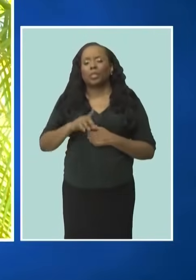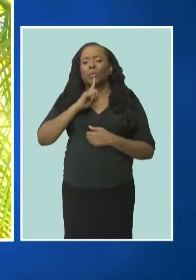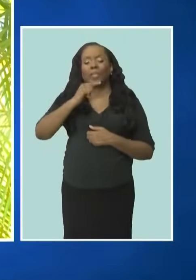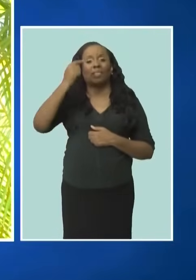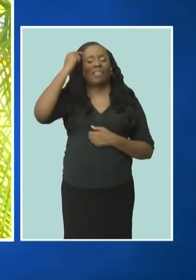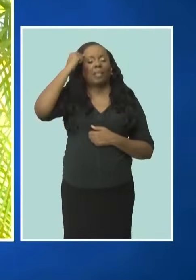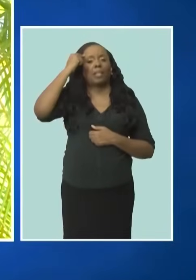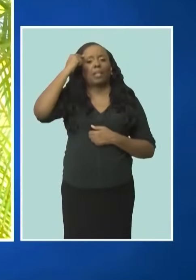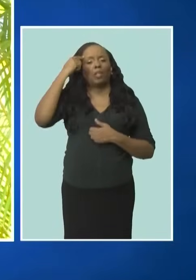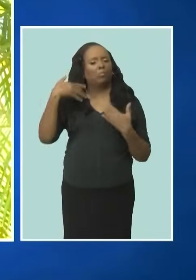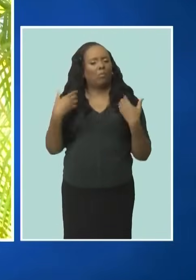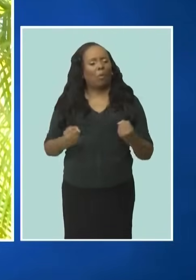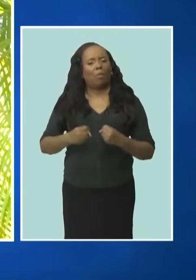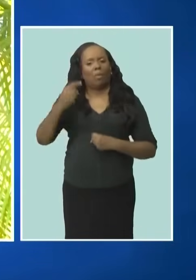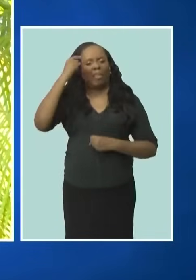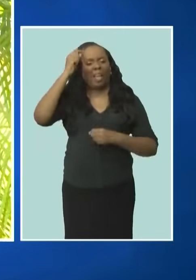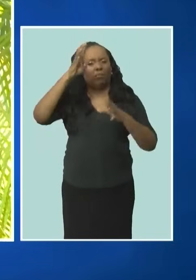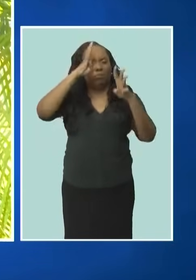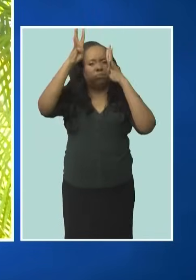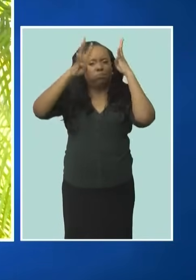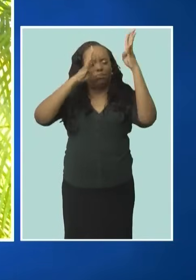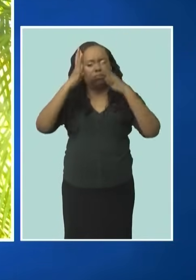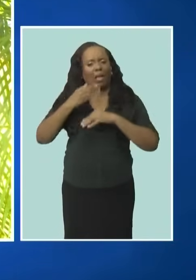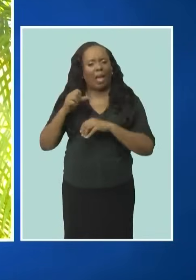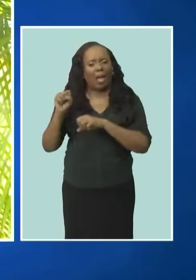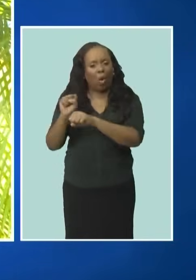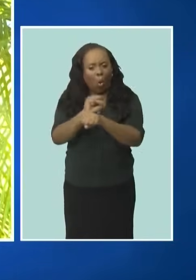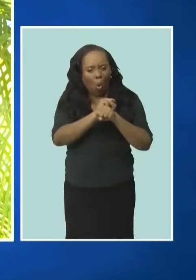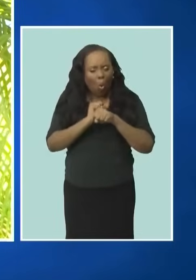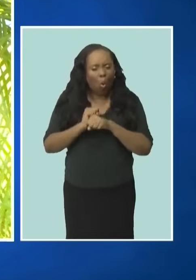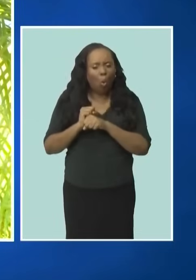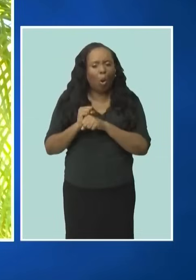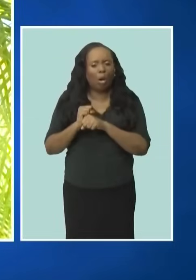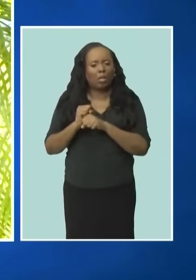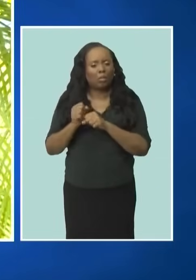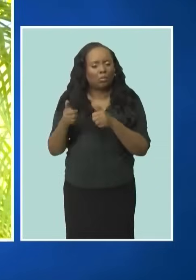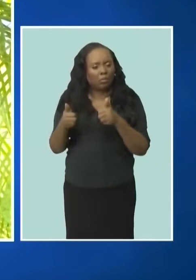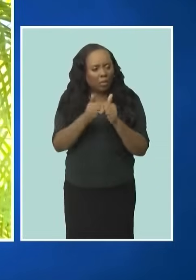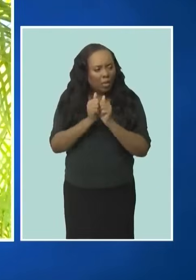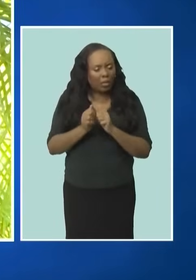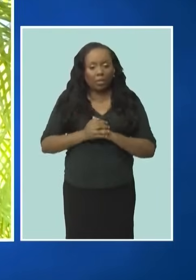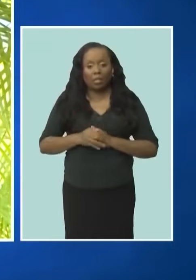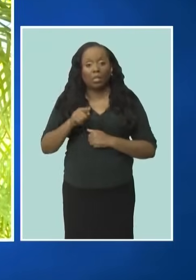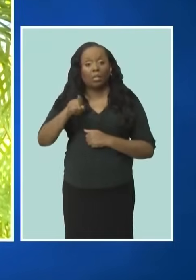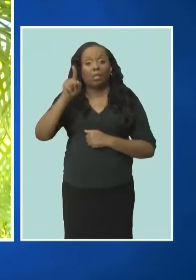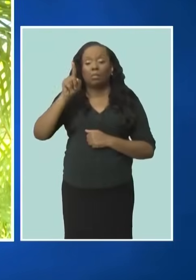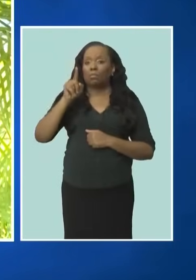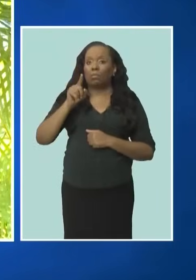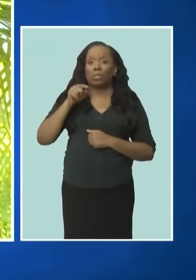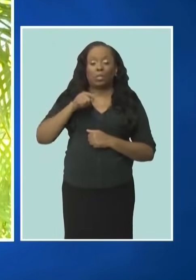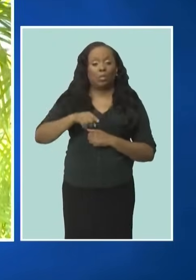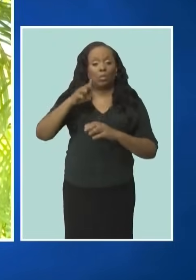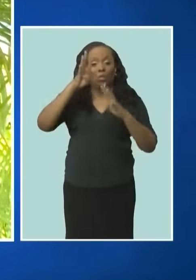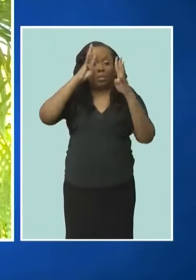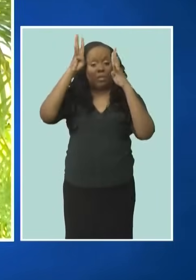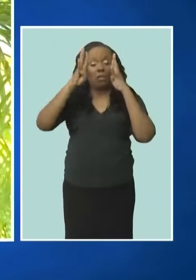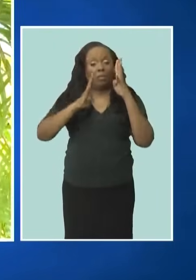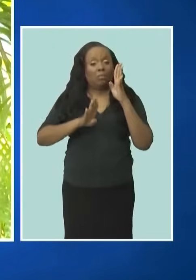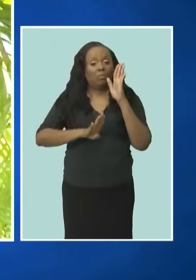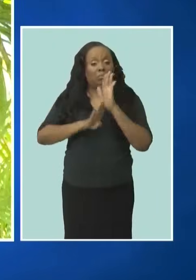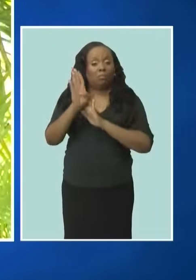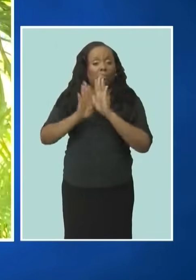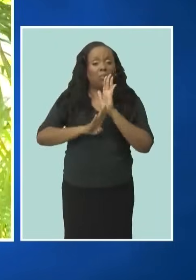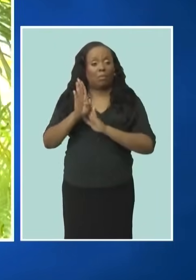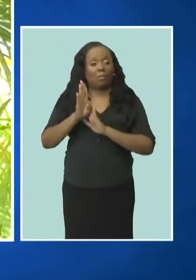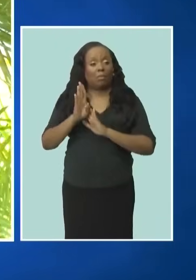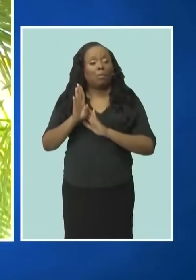creatively, even to think collaboratively. You were challenged to develop a business plan for the solar house, to reimagine